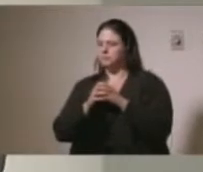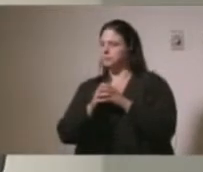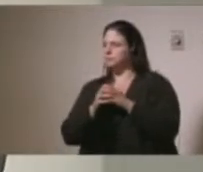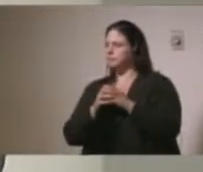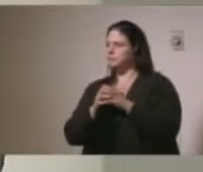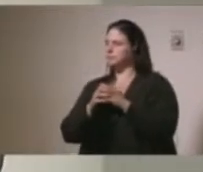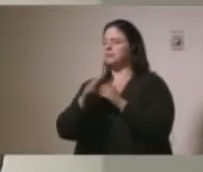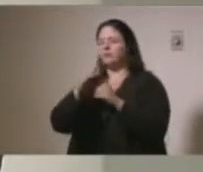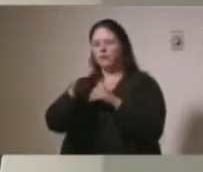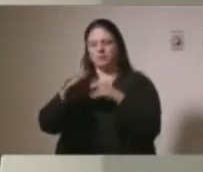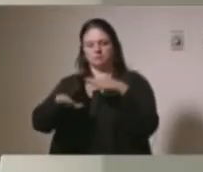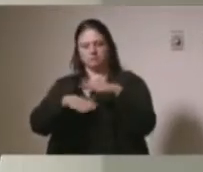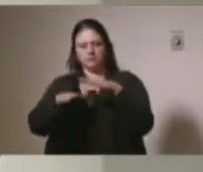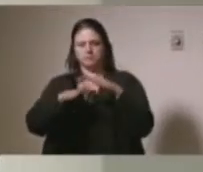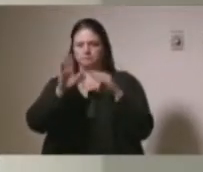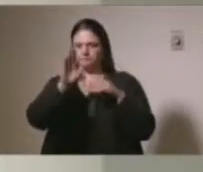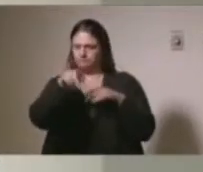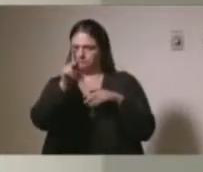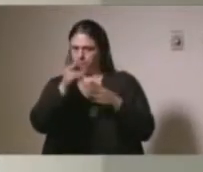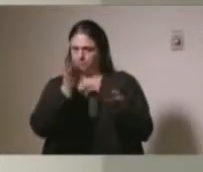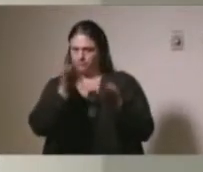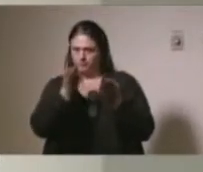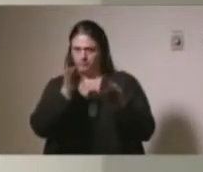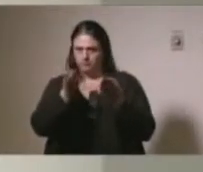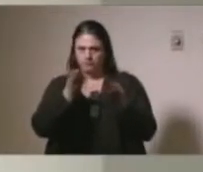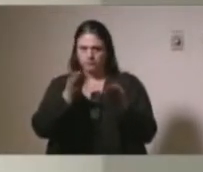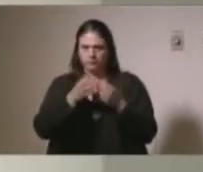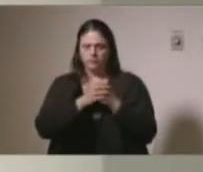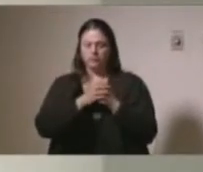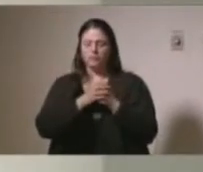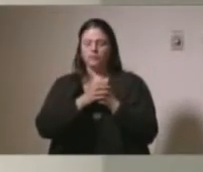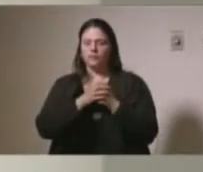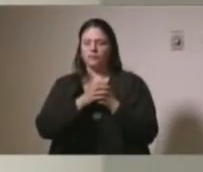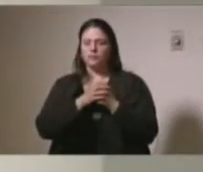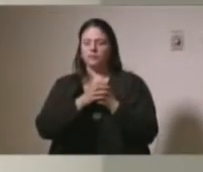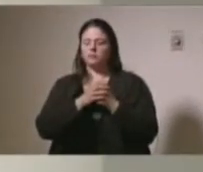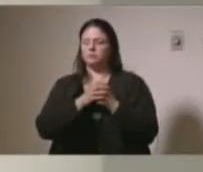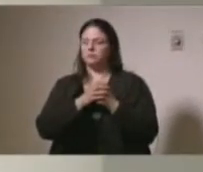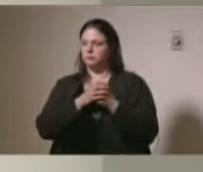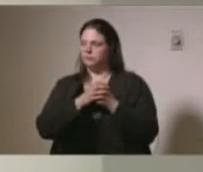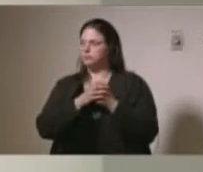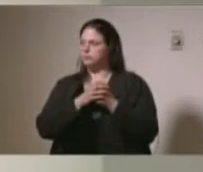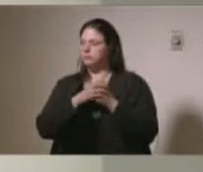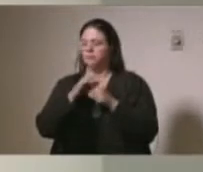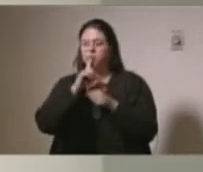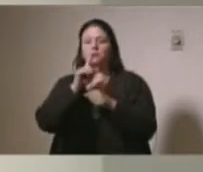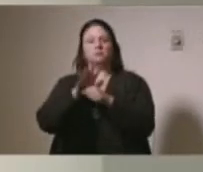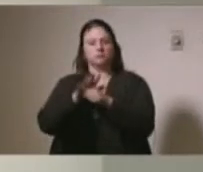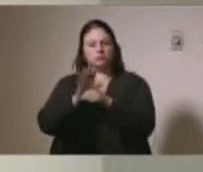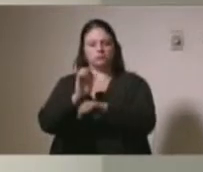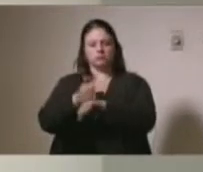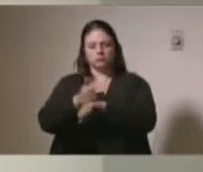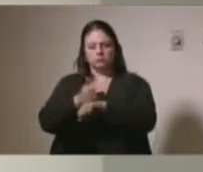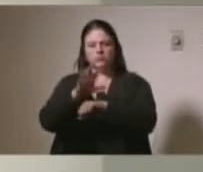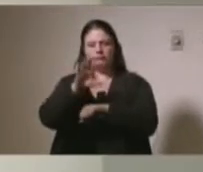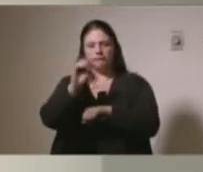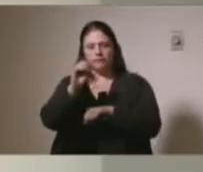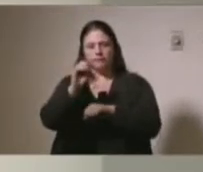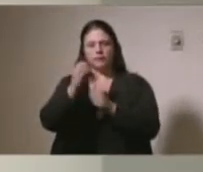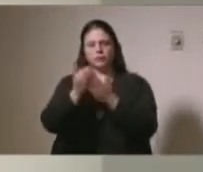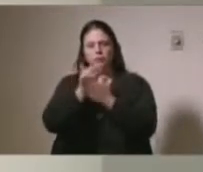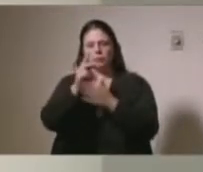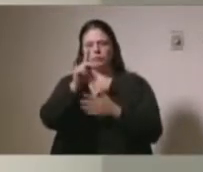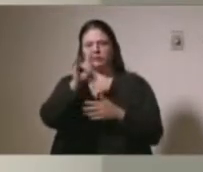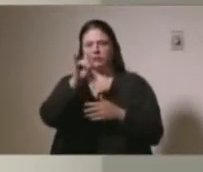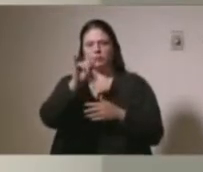and core banking services. It is also committed to 50 new Kiwibank stores in strategic areas